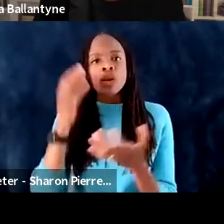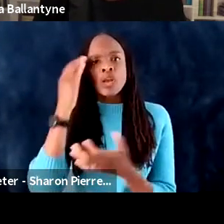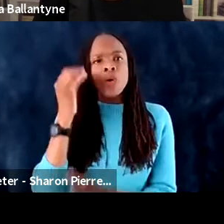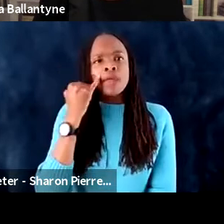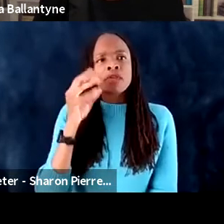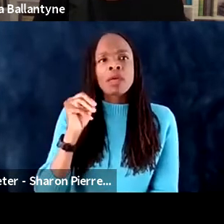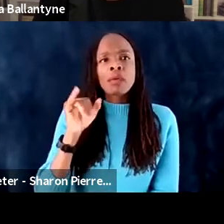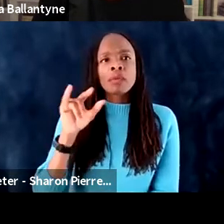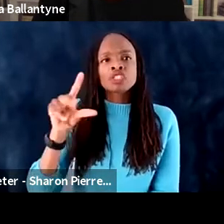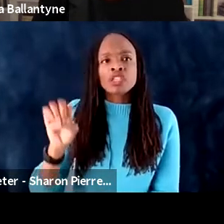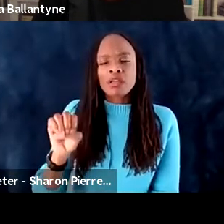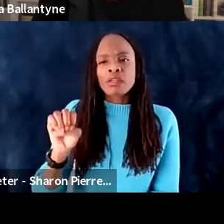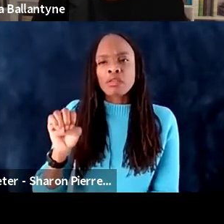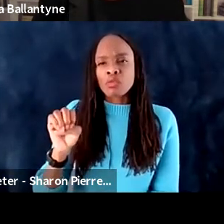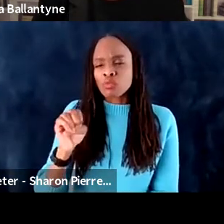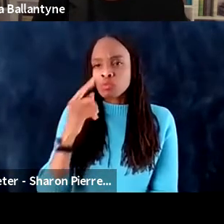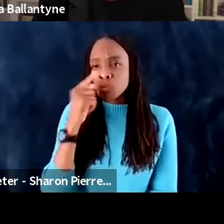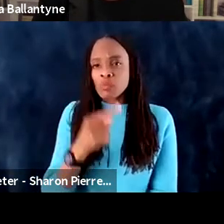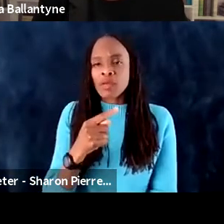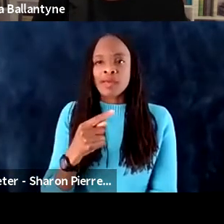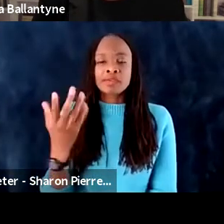pick up on some of the